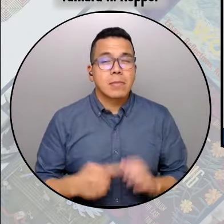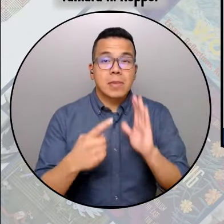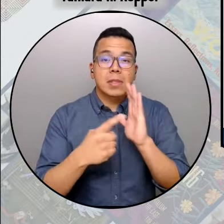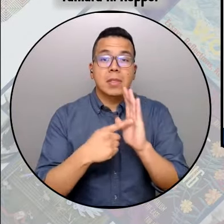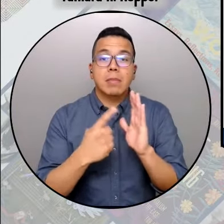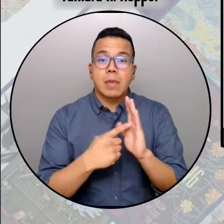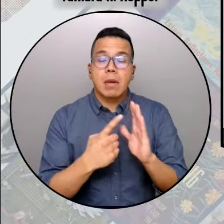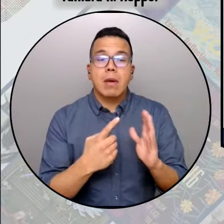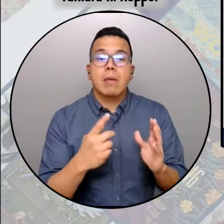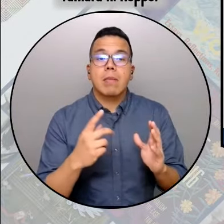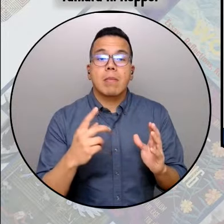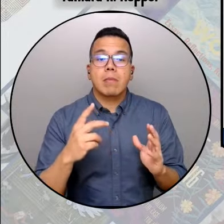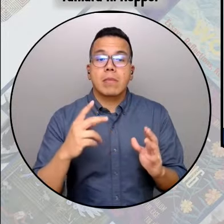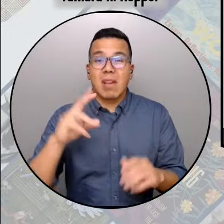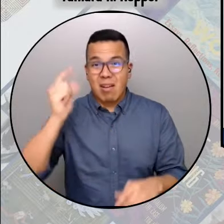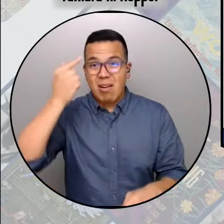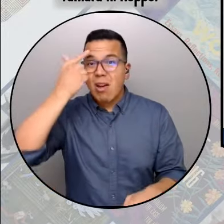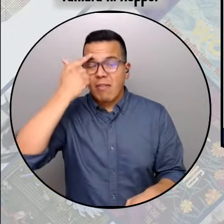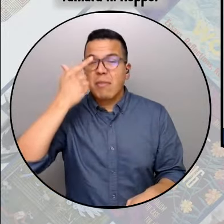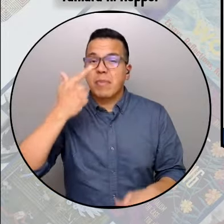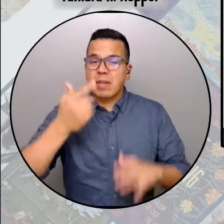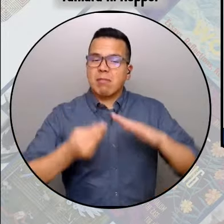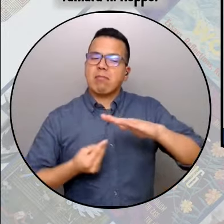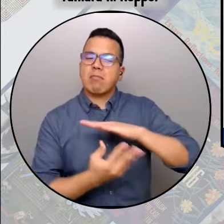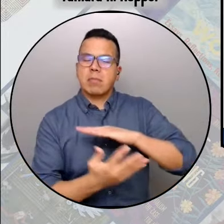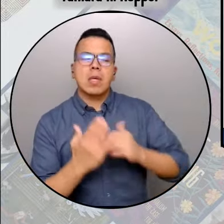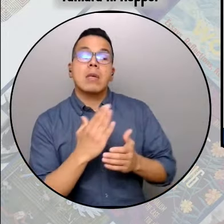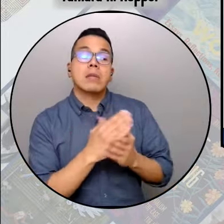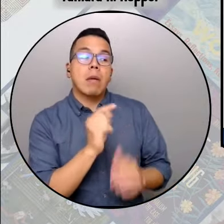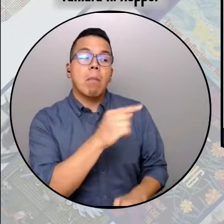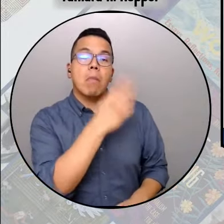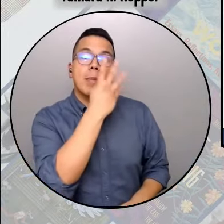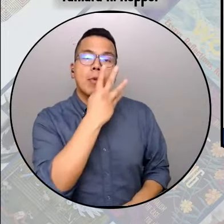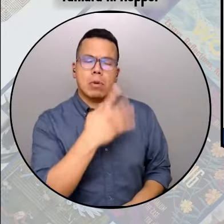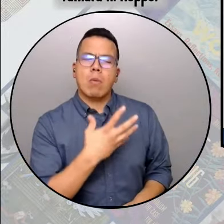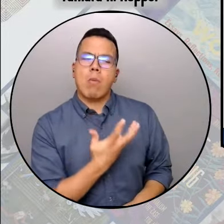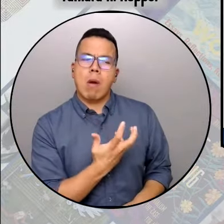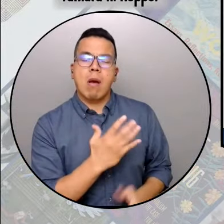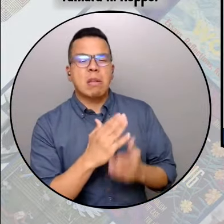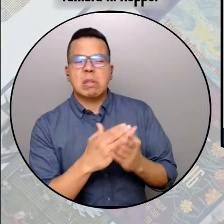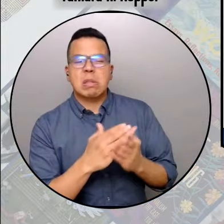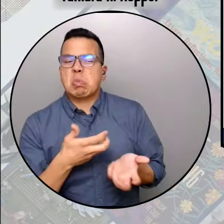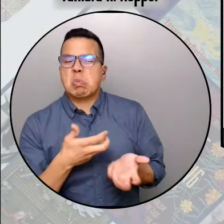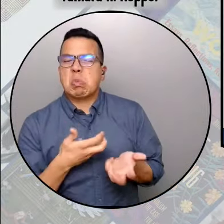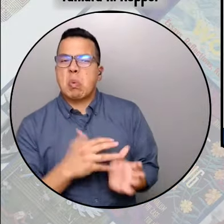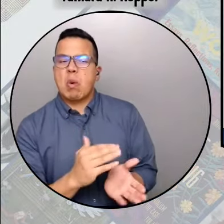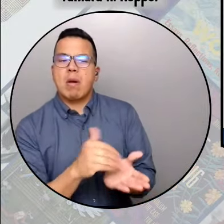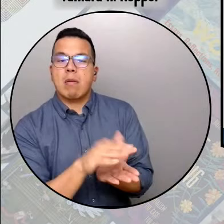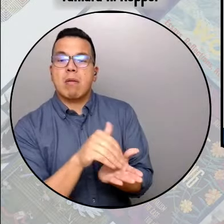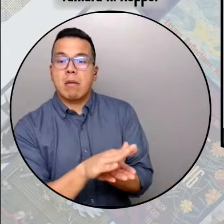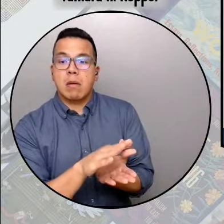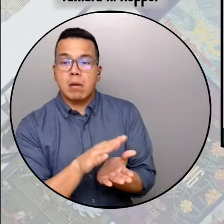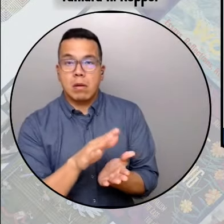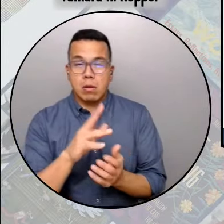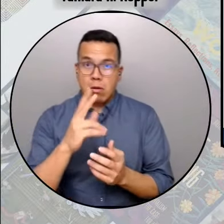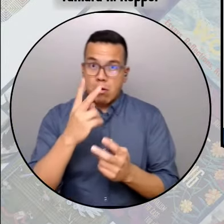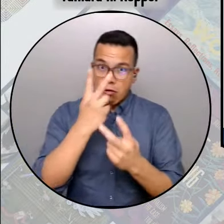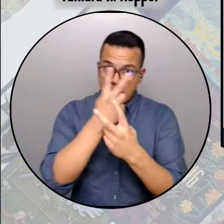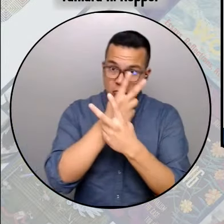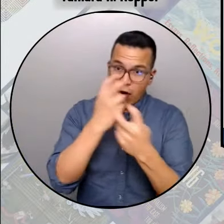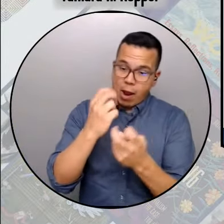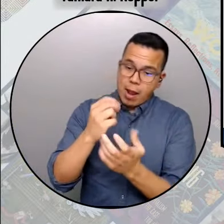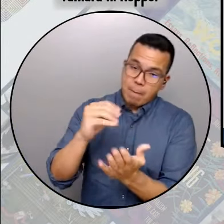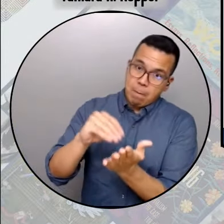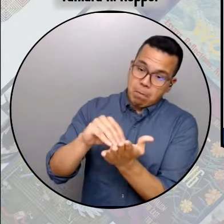immigrants, right? You know, the mark of kind of criminalization in the criminal punishment system plays a big role in kind of